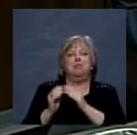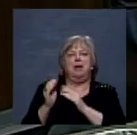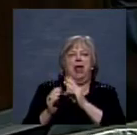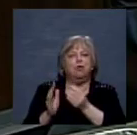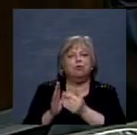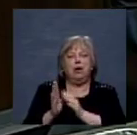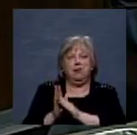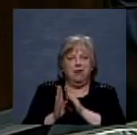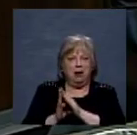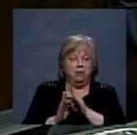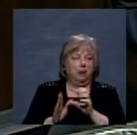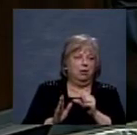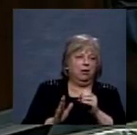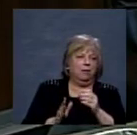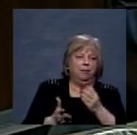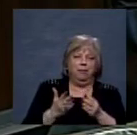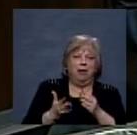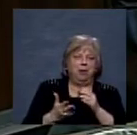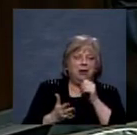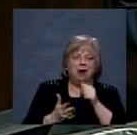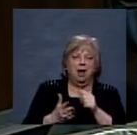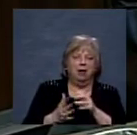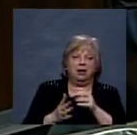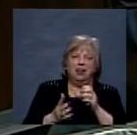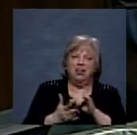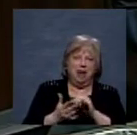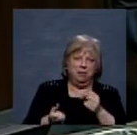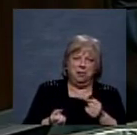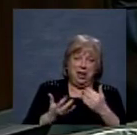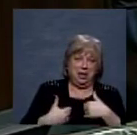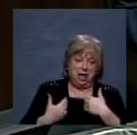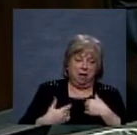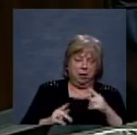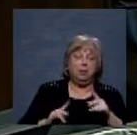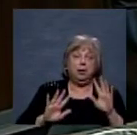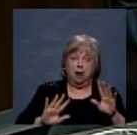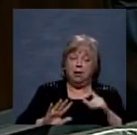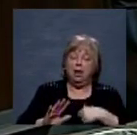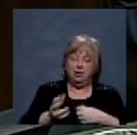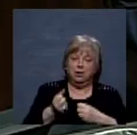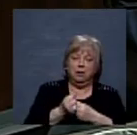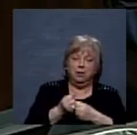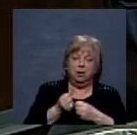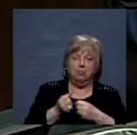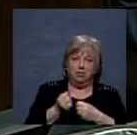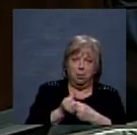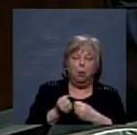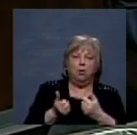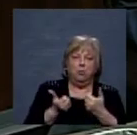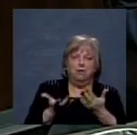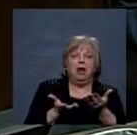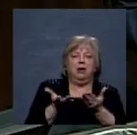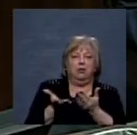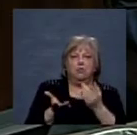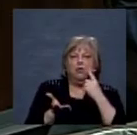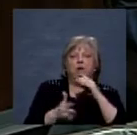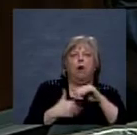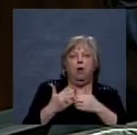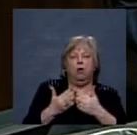number of young people, and I'm supportive of whatever we want to do to provide services for all young people. I think we need to be able to do that and be in the